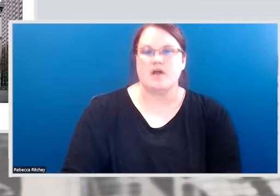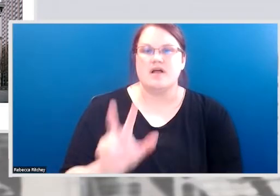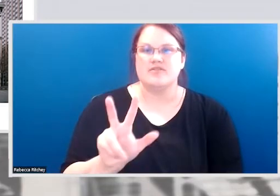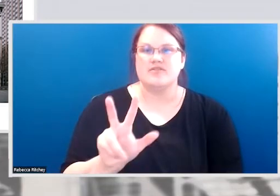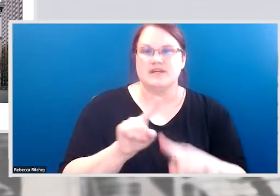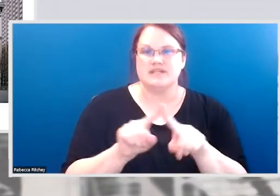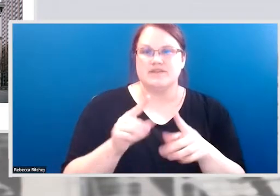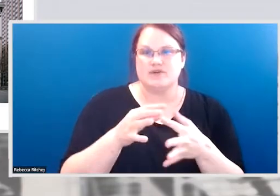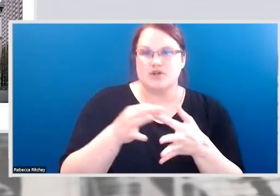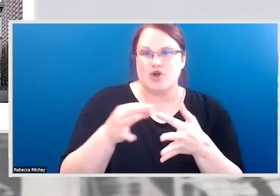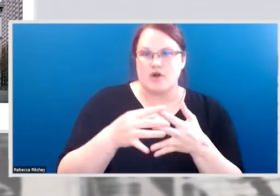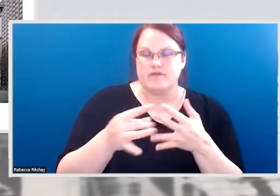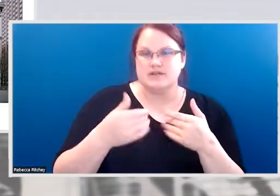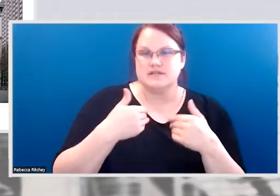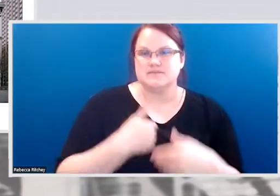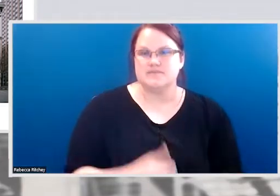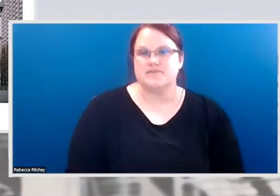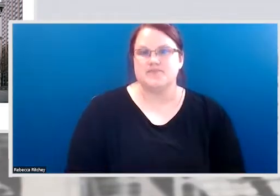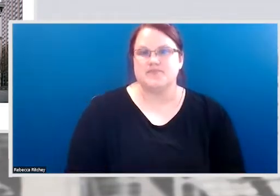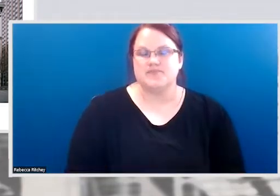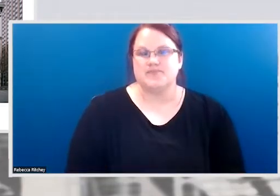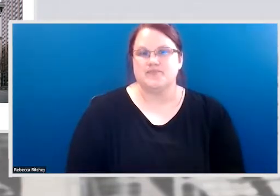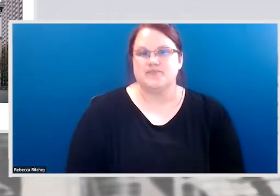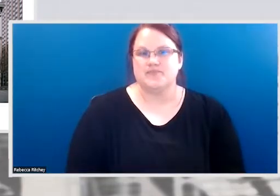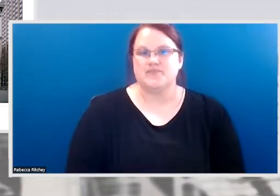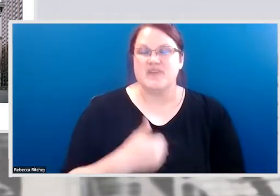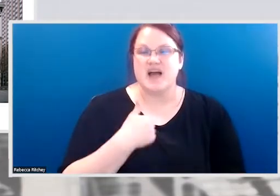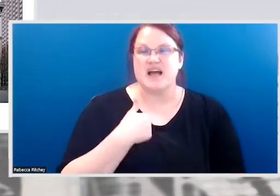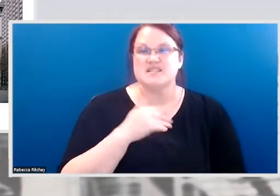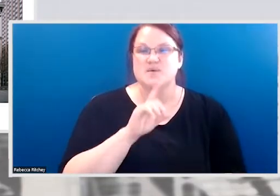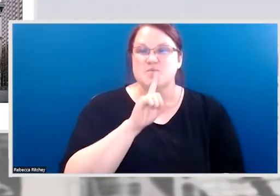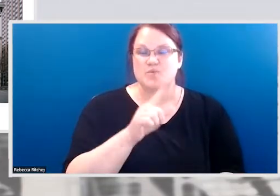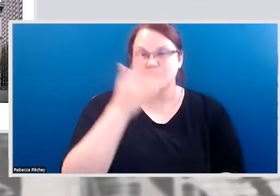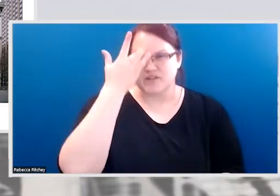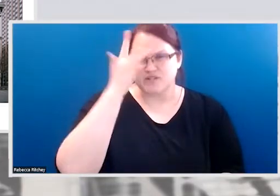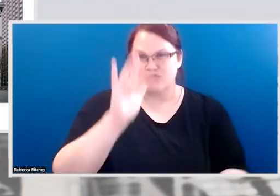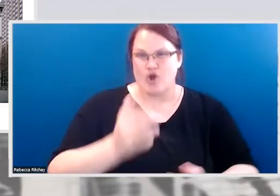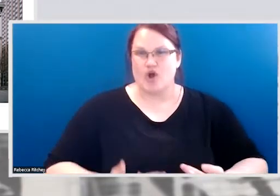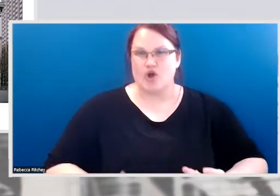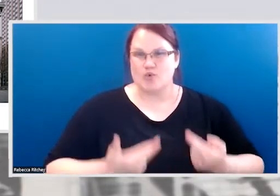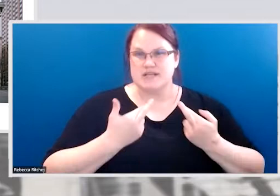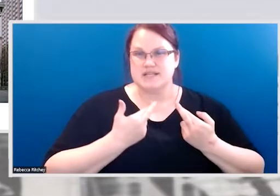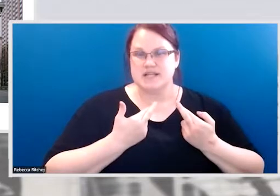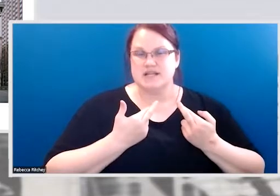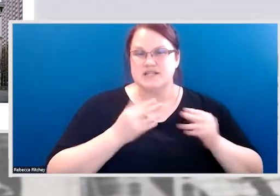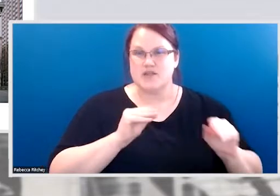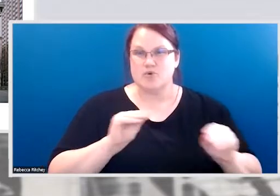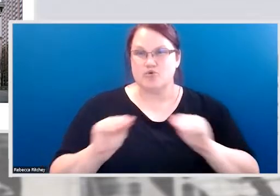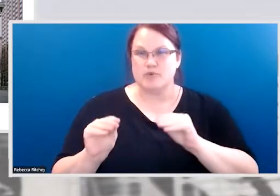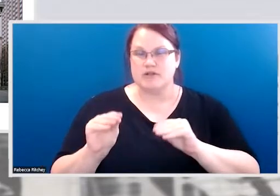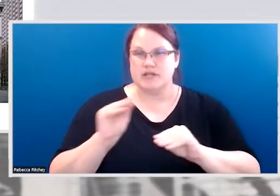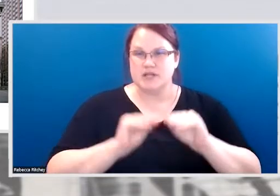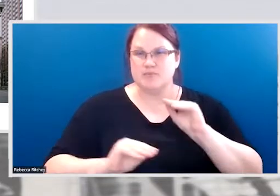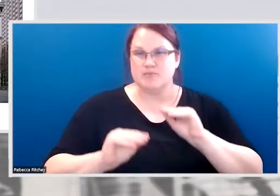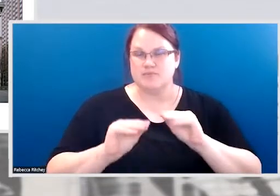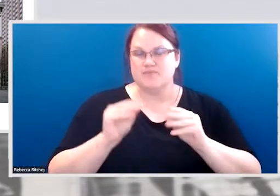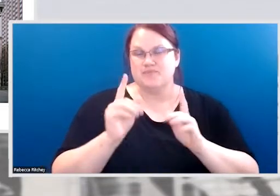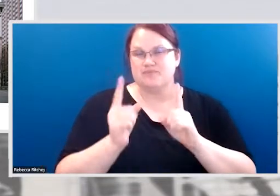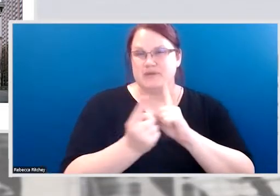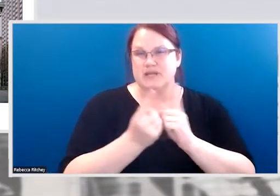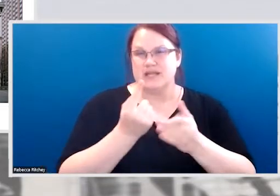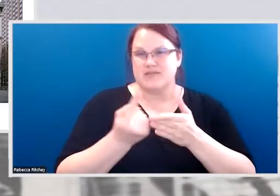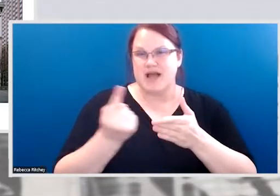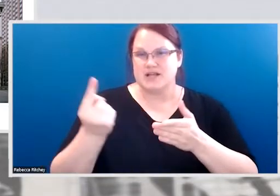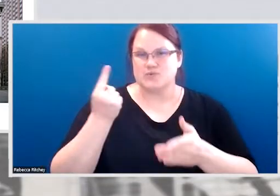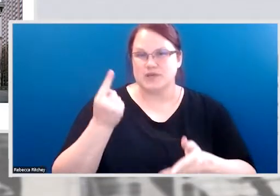pretty smart residents in the mobility meeting last week that actually got all 3, but I want to see good participation. Everybody should be able to click